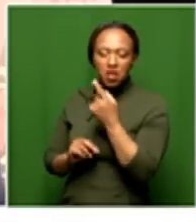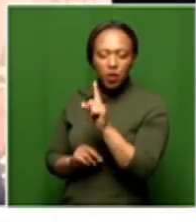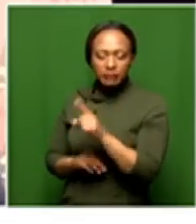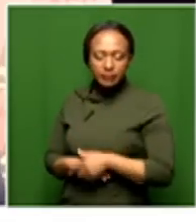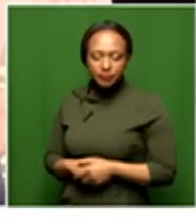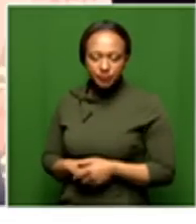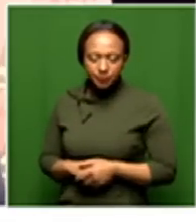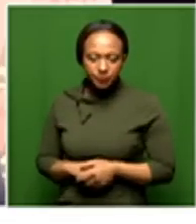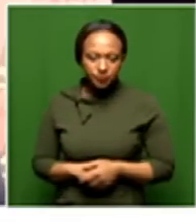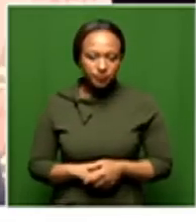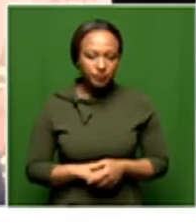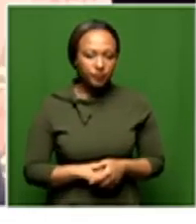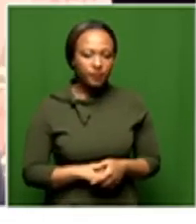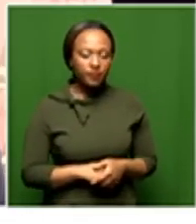about?